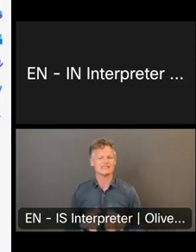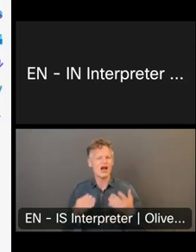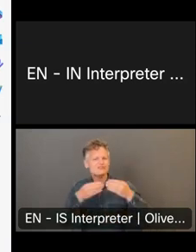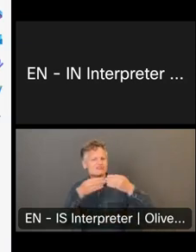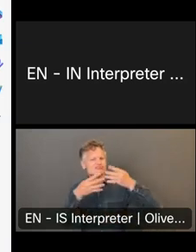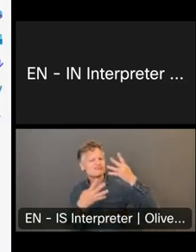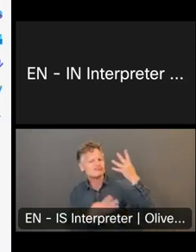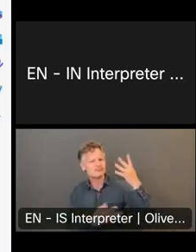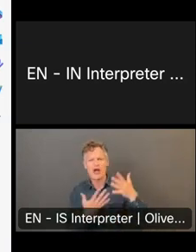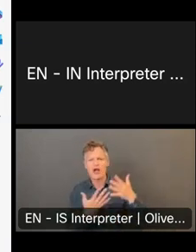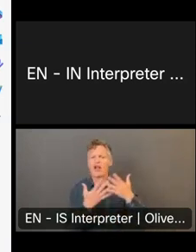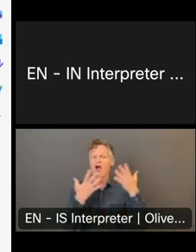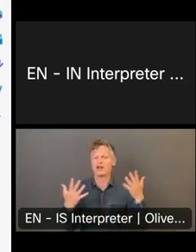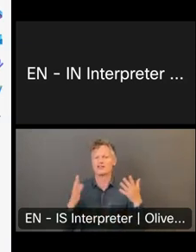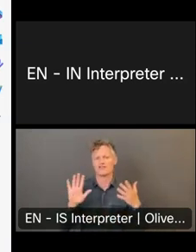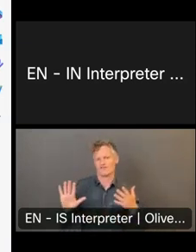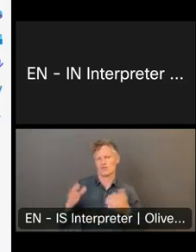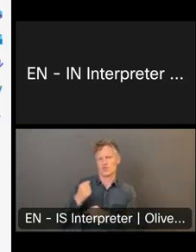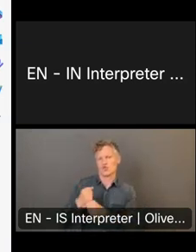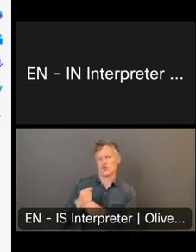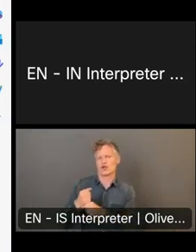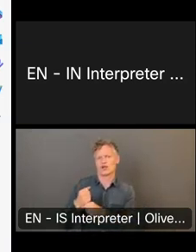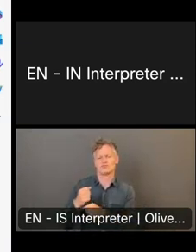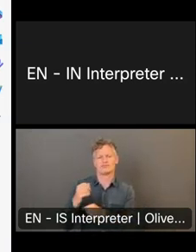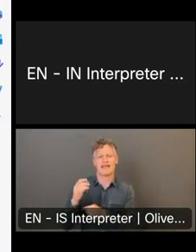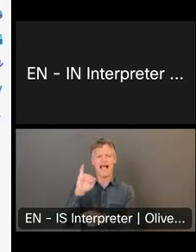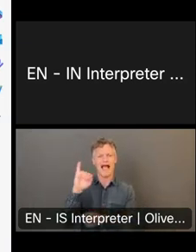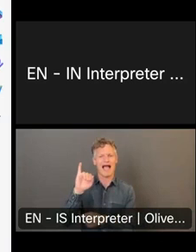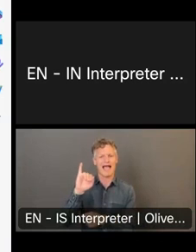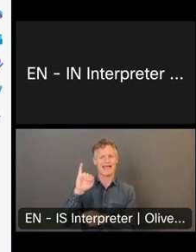that on Steve's account is handled by the I principle.